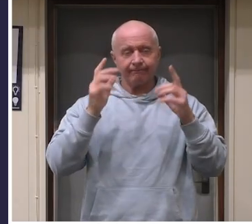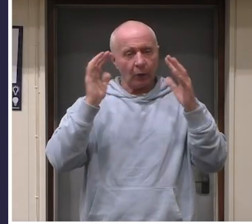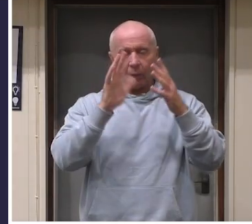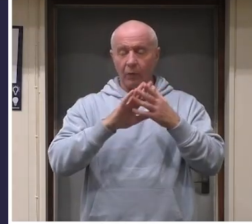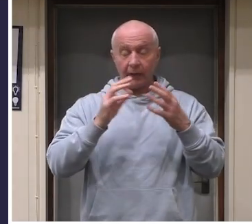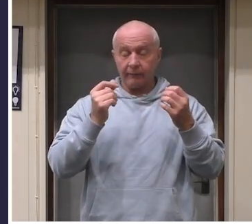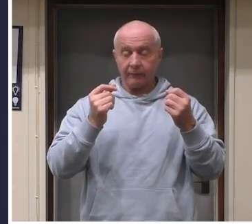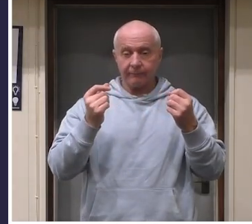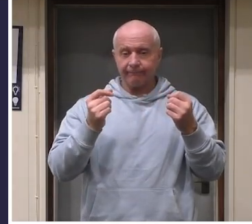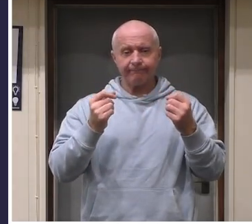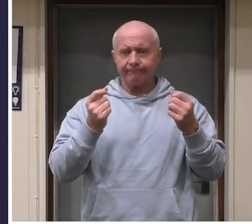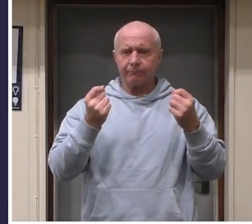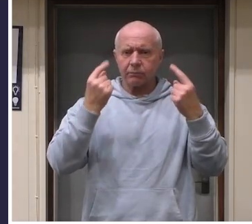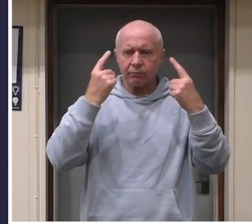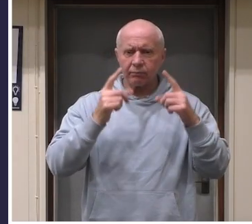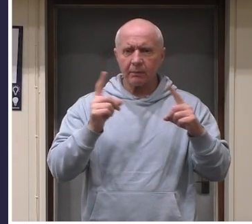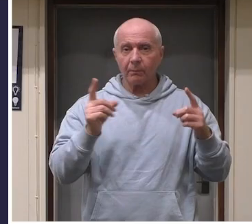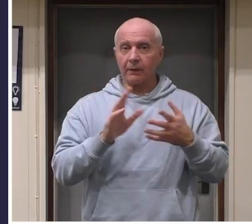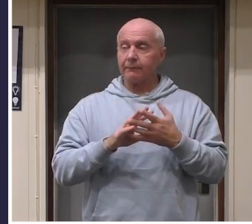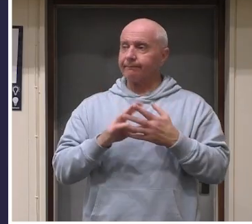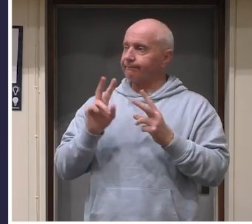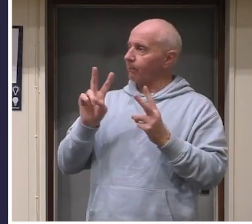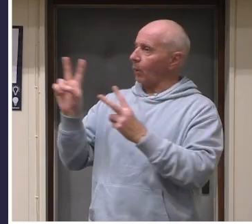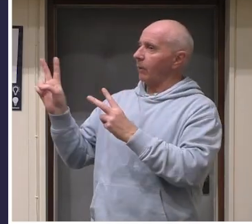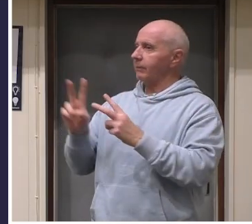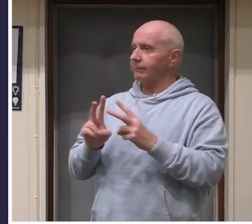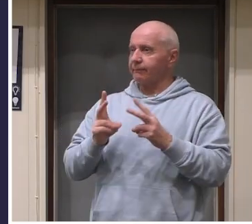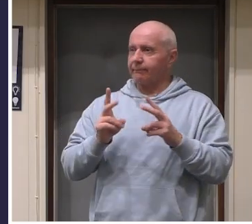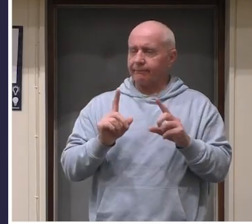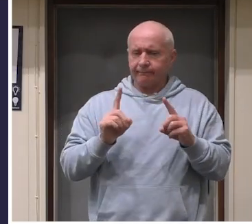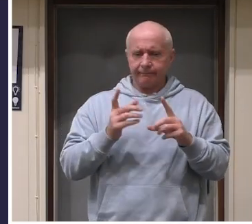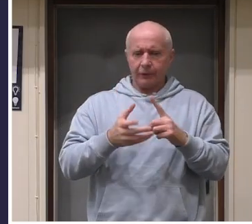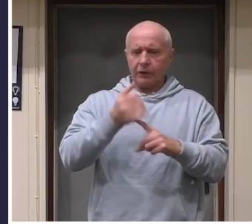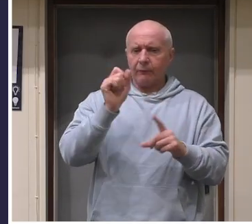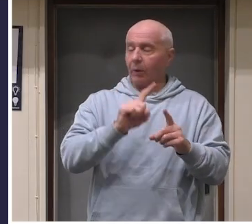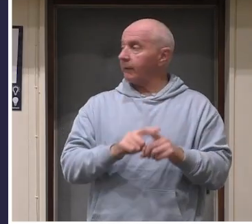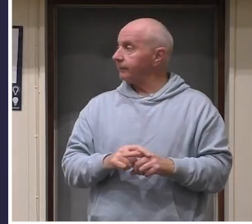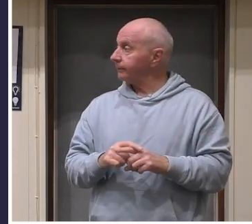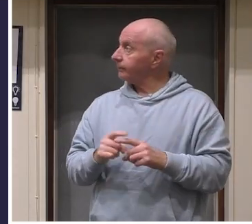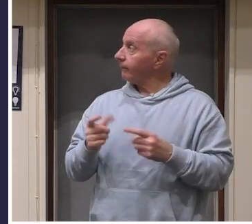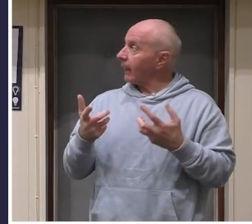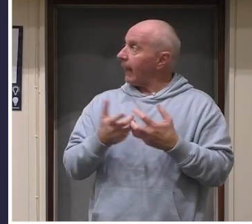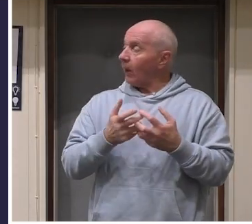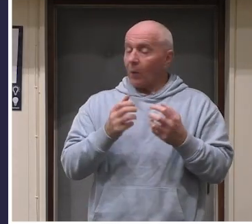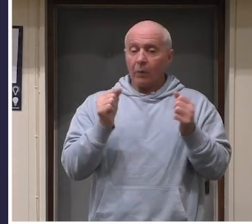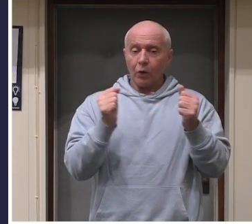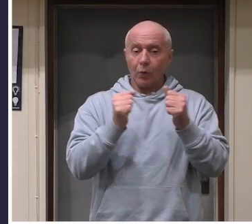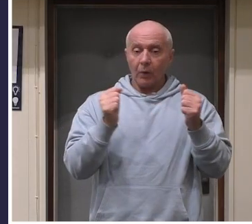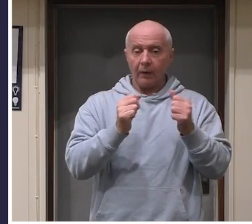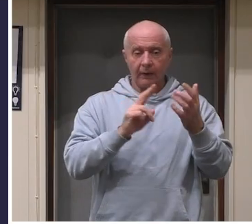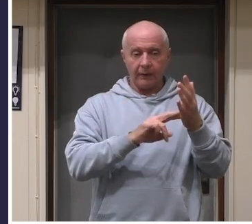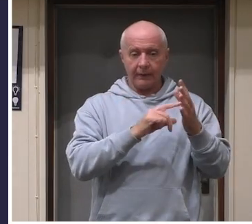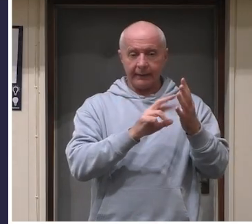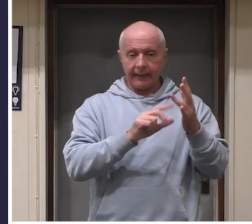you figure out what we've achieved at the end. So how this works, how do you cool the motion of a nanoparticle? So